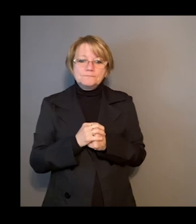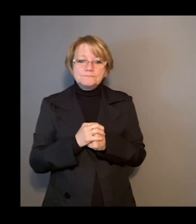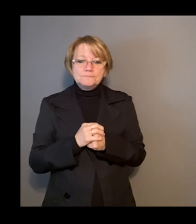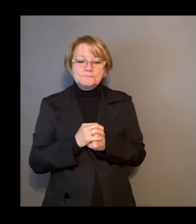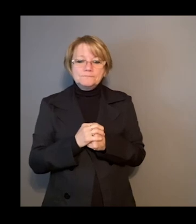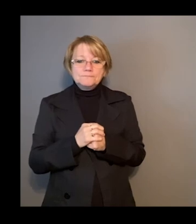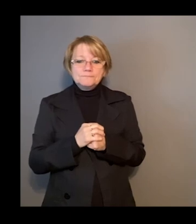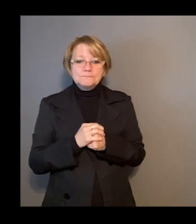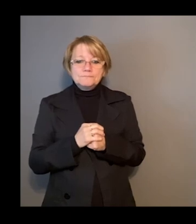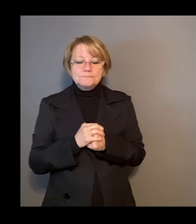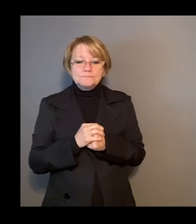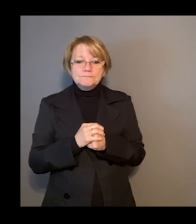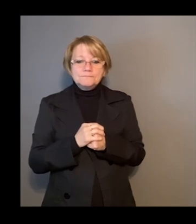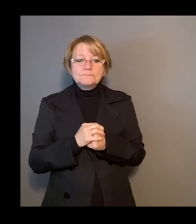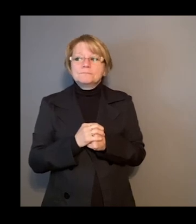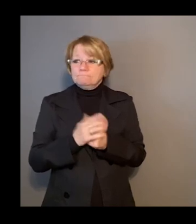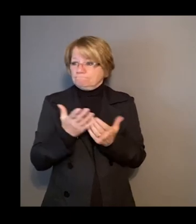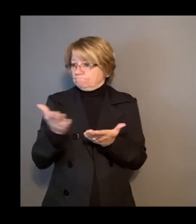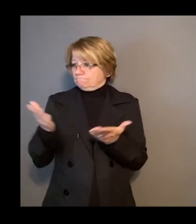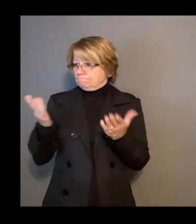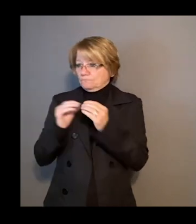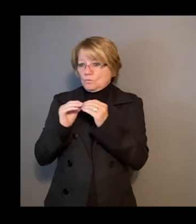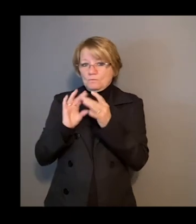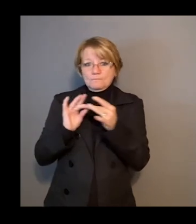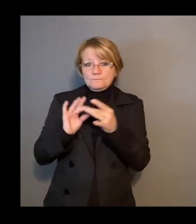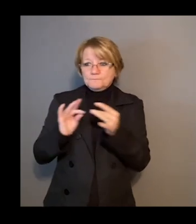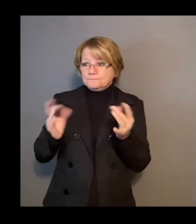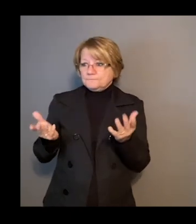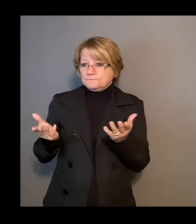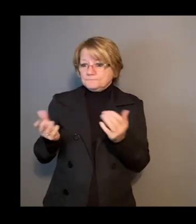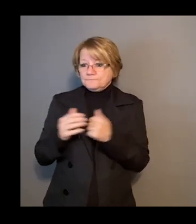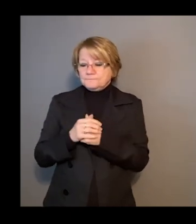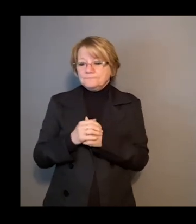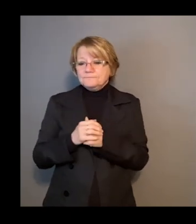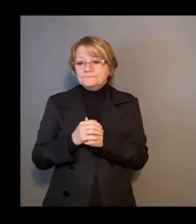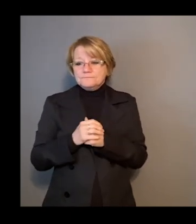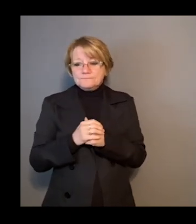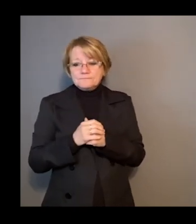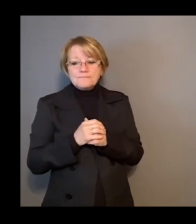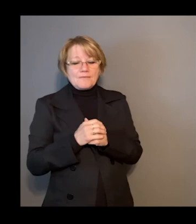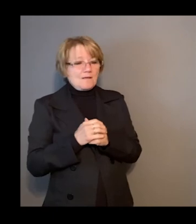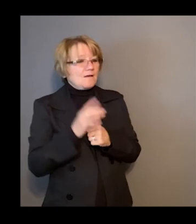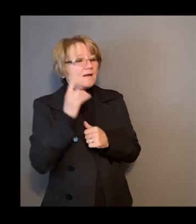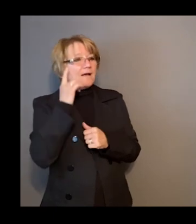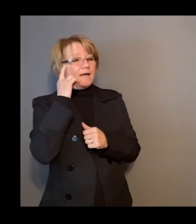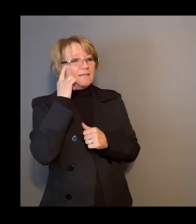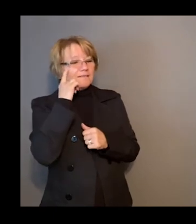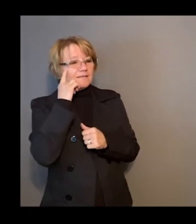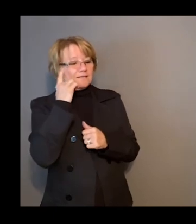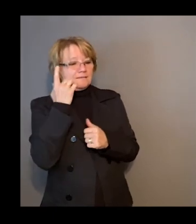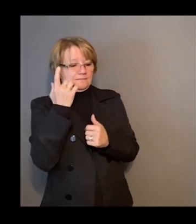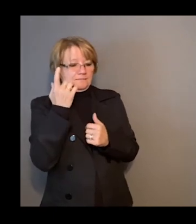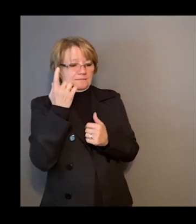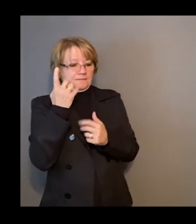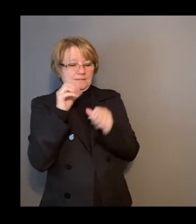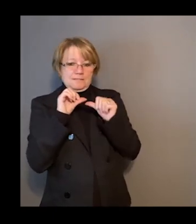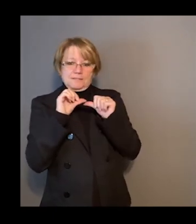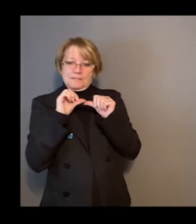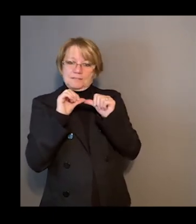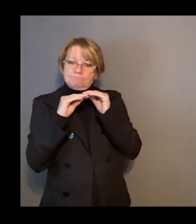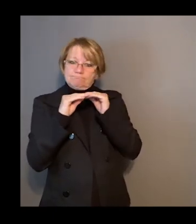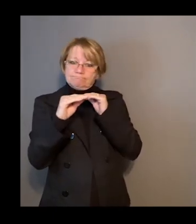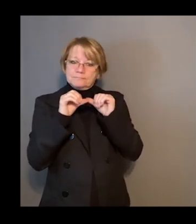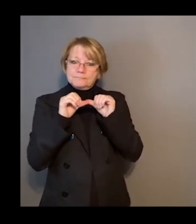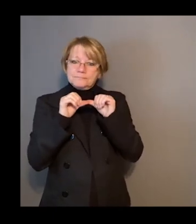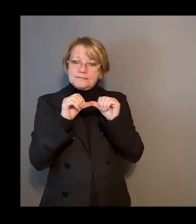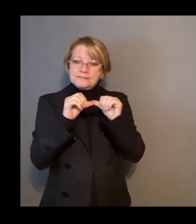Anybody else? I think just consistency, right? I think that goes a long way, because I think from